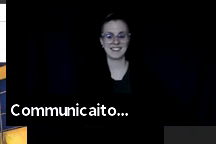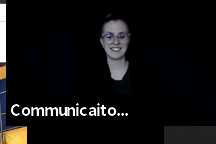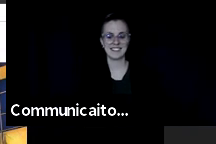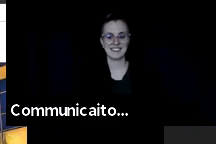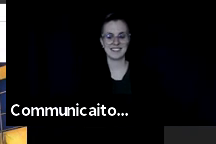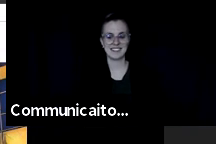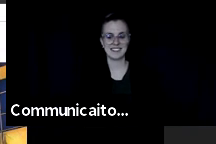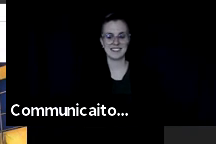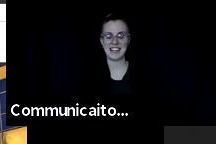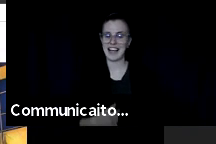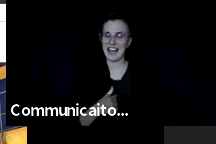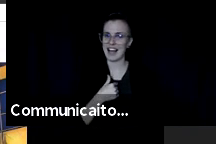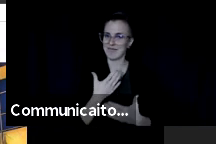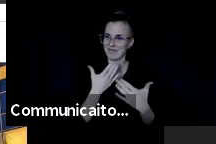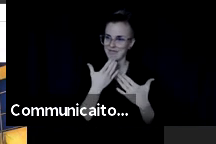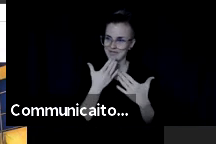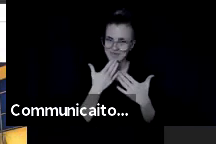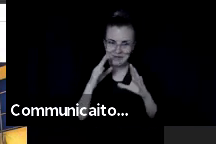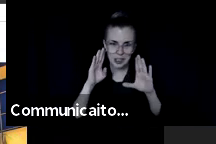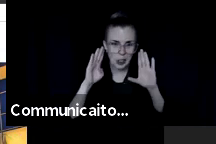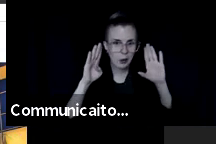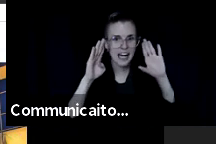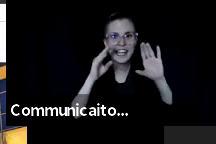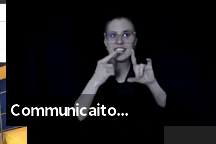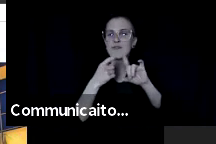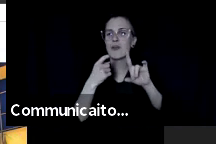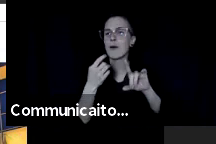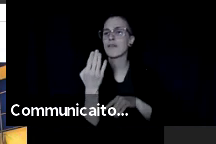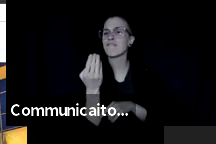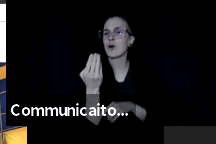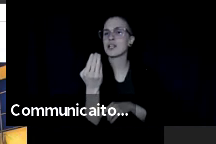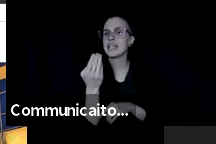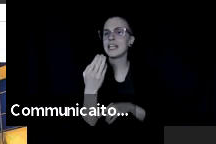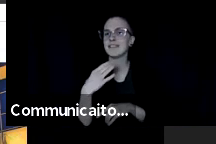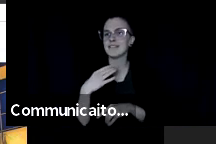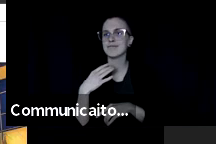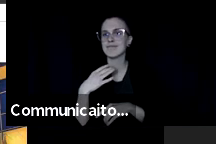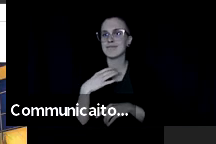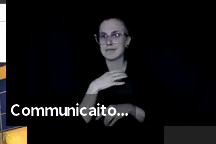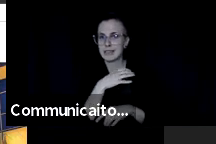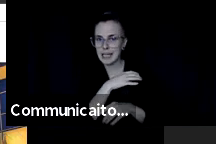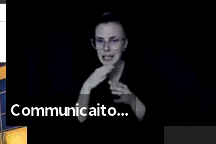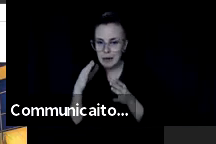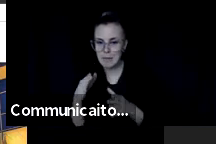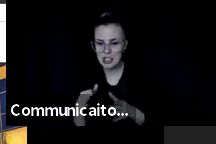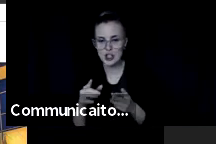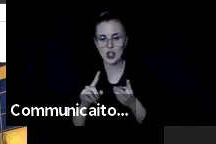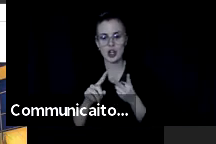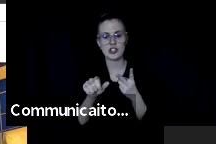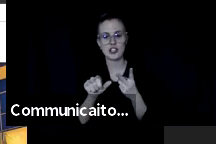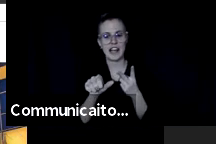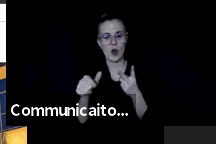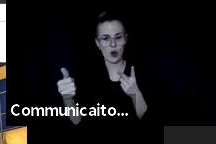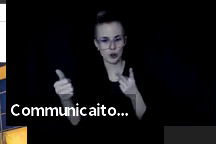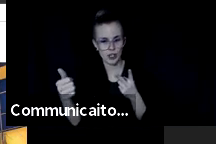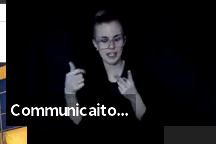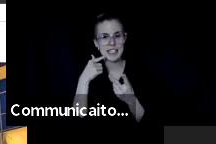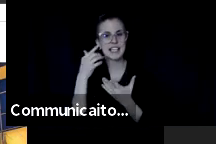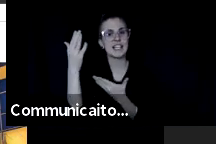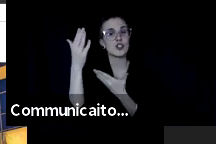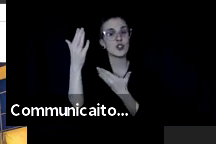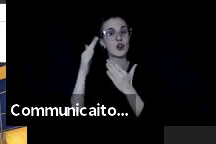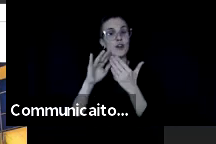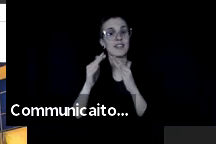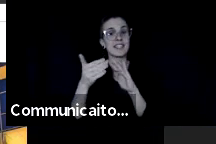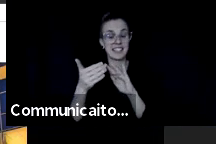bring greetings from the 14 commissioners and alternates who serve the city of